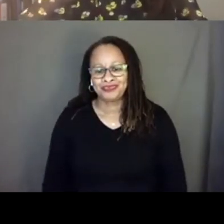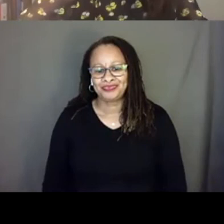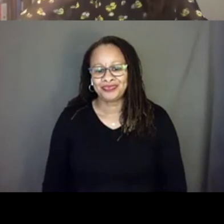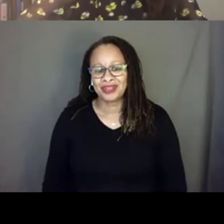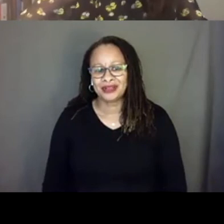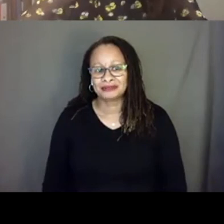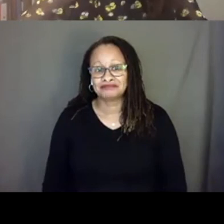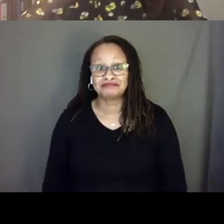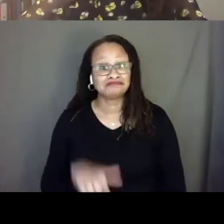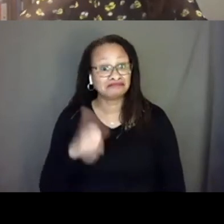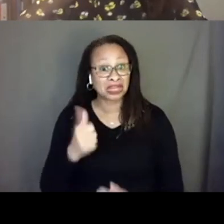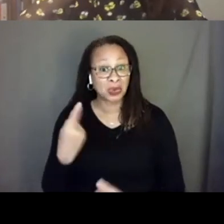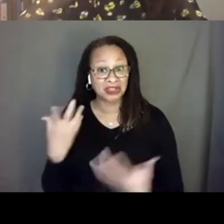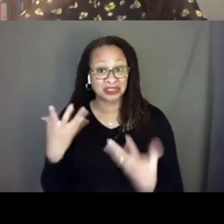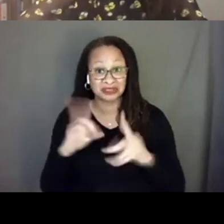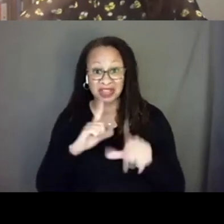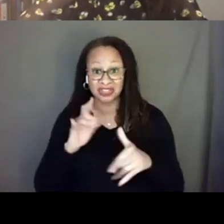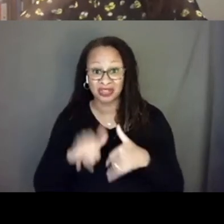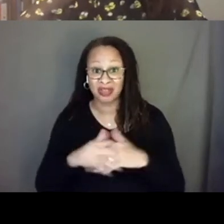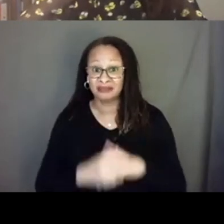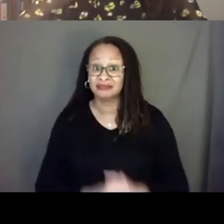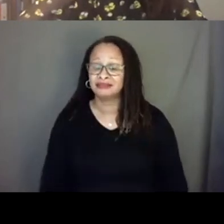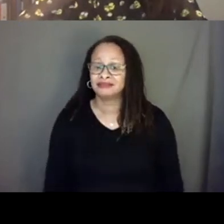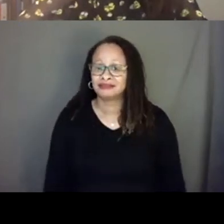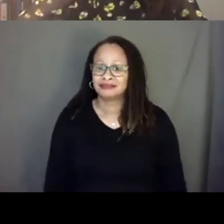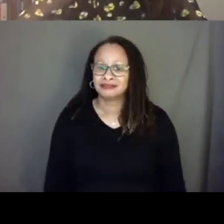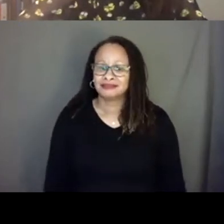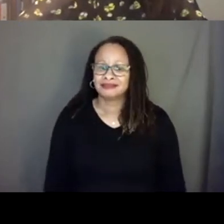Anybody else on that one?